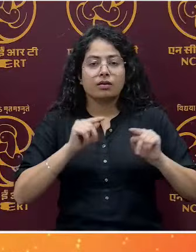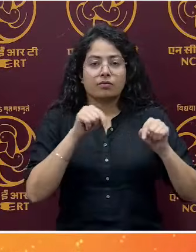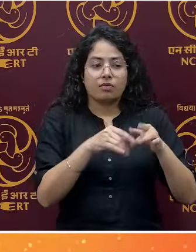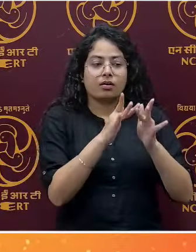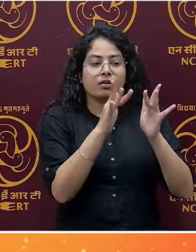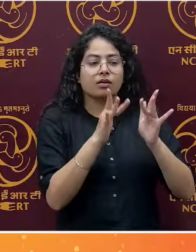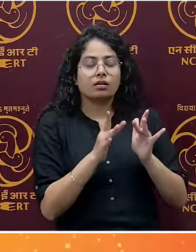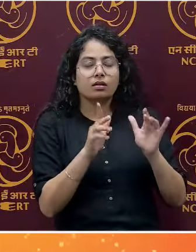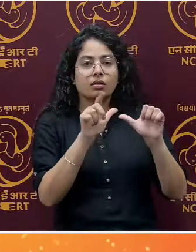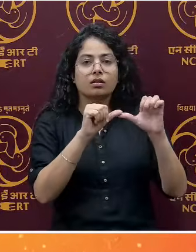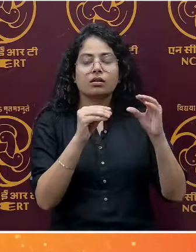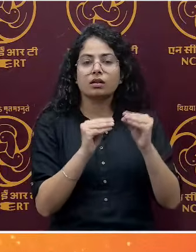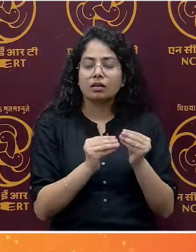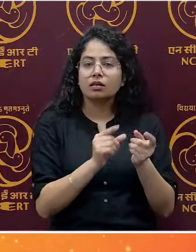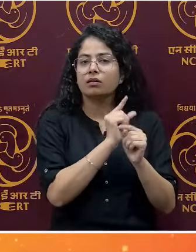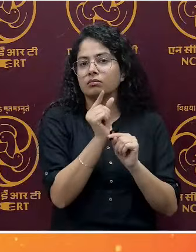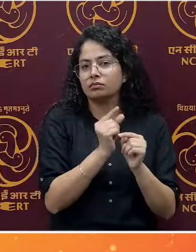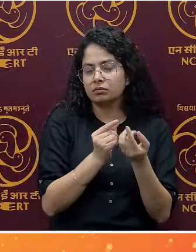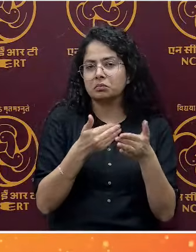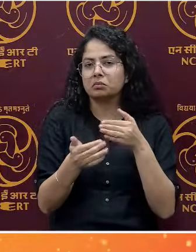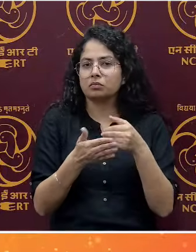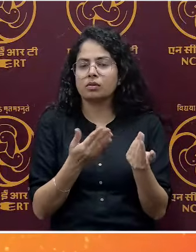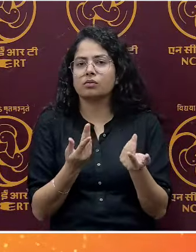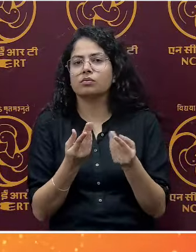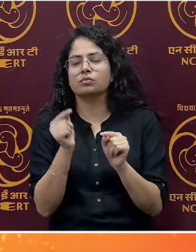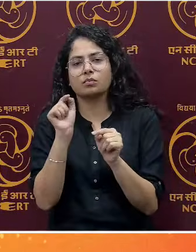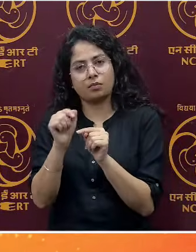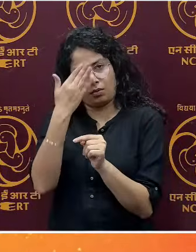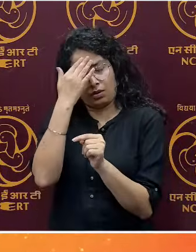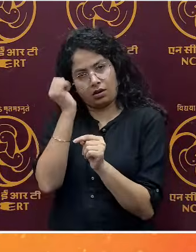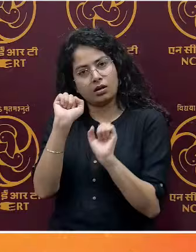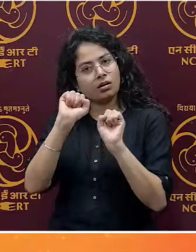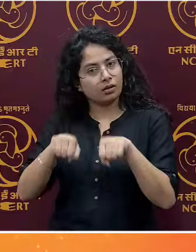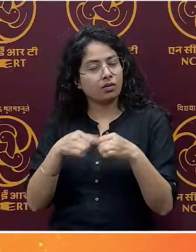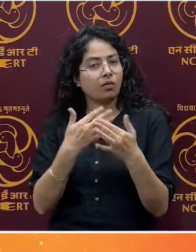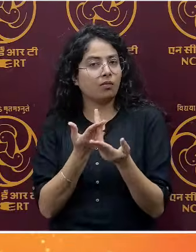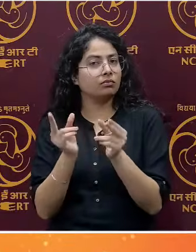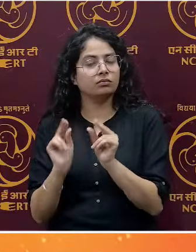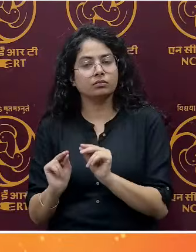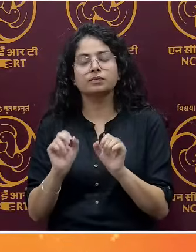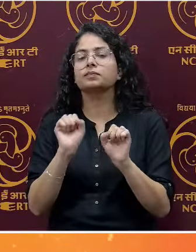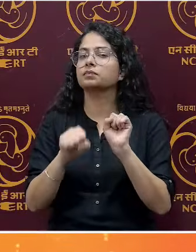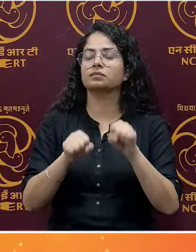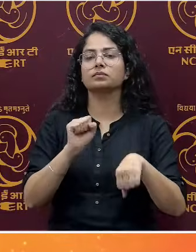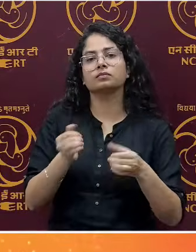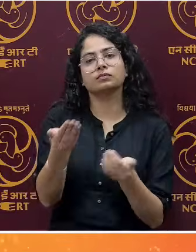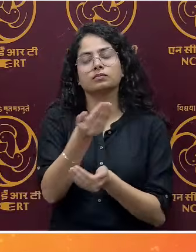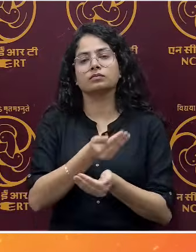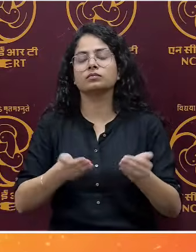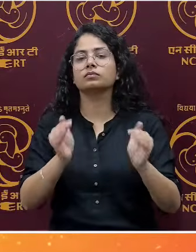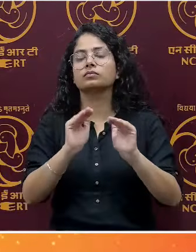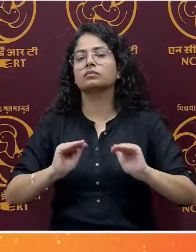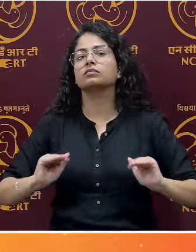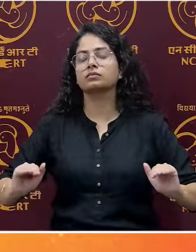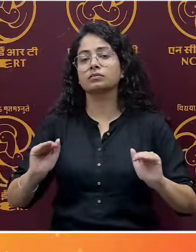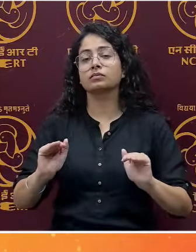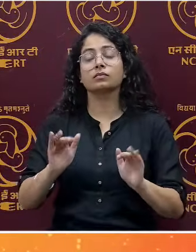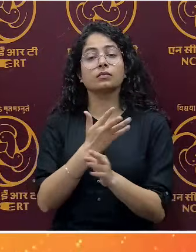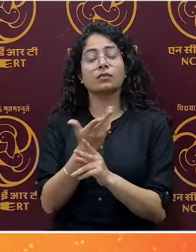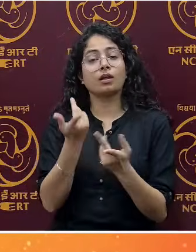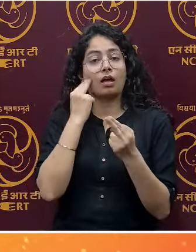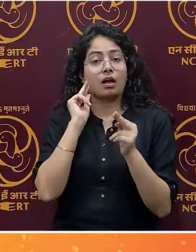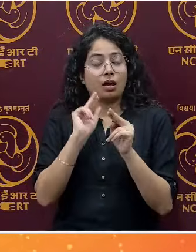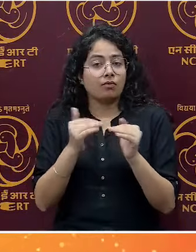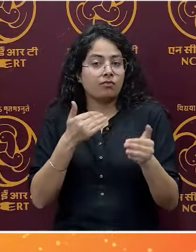there something they need to keep in their mind? Any tip for that? So yes, a very useful tip for all the learners is that when you